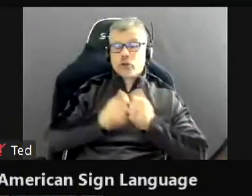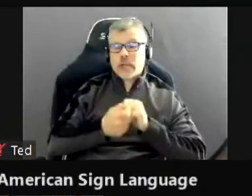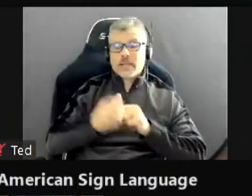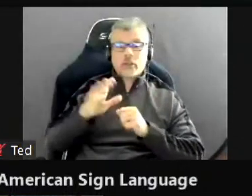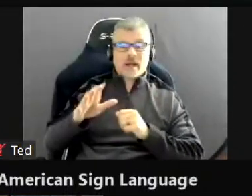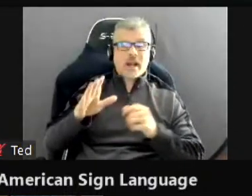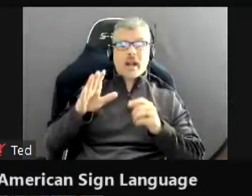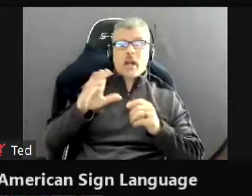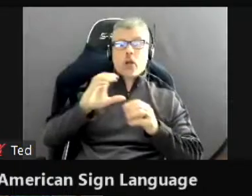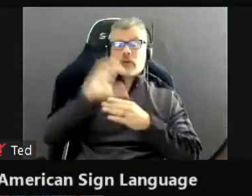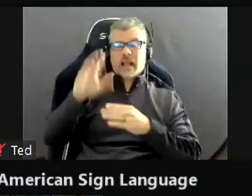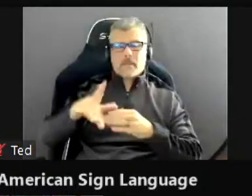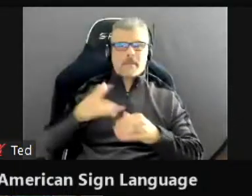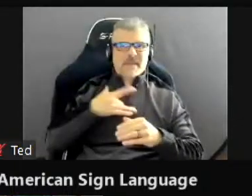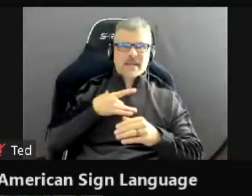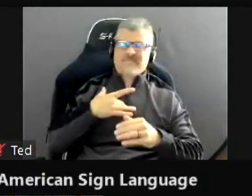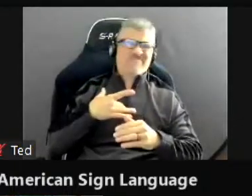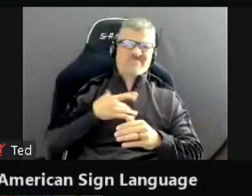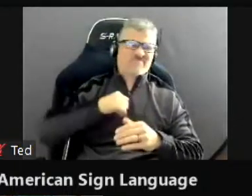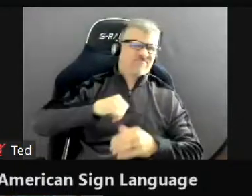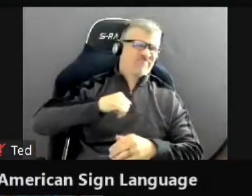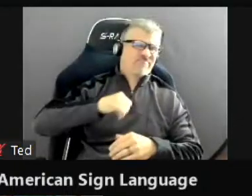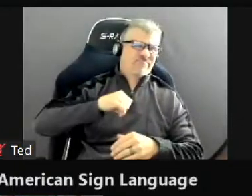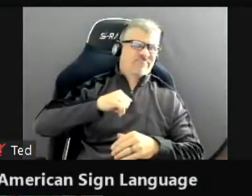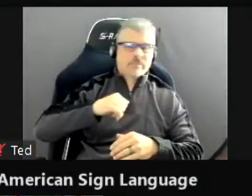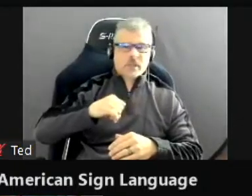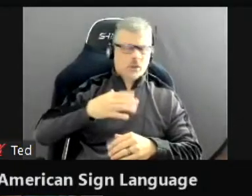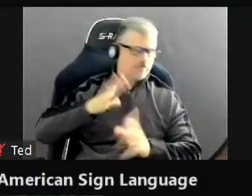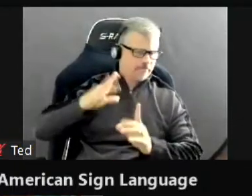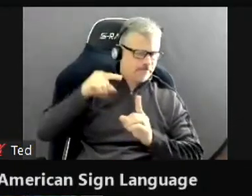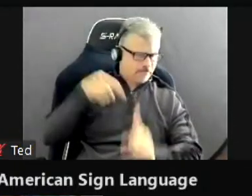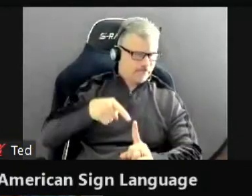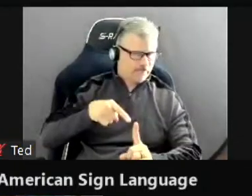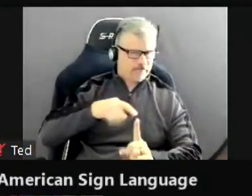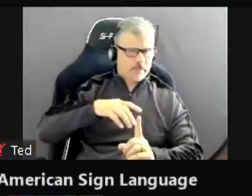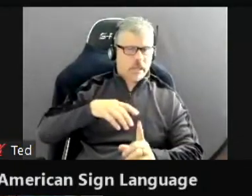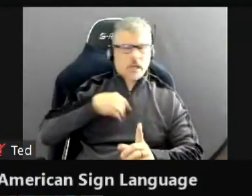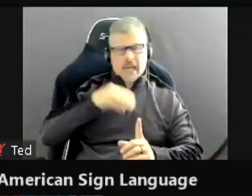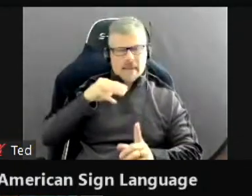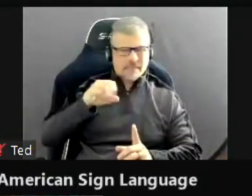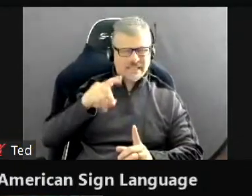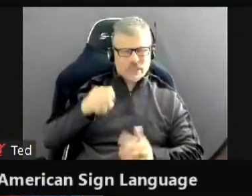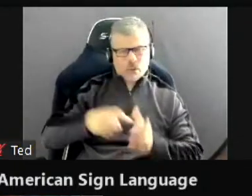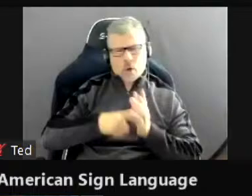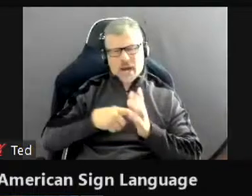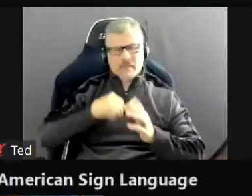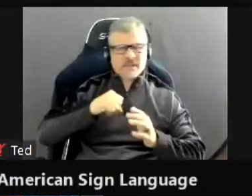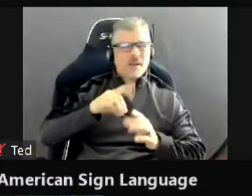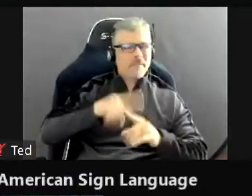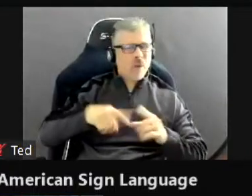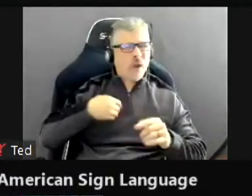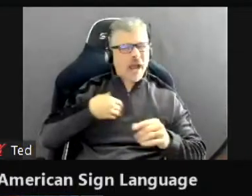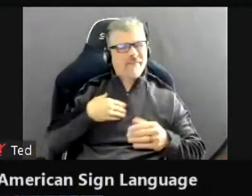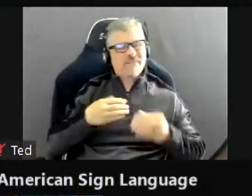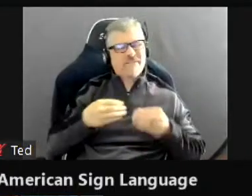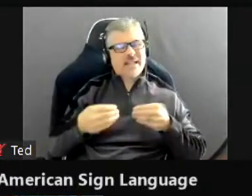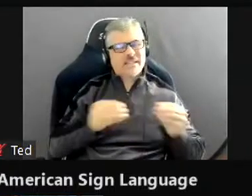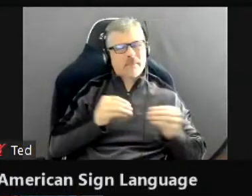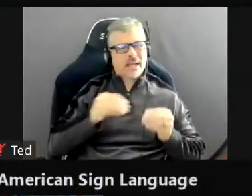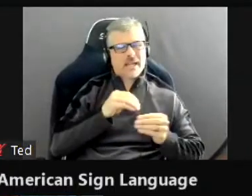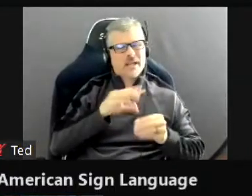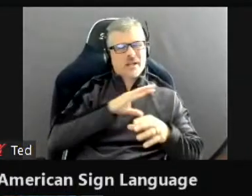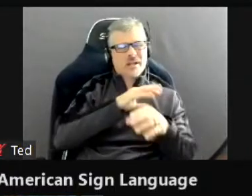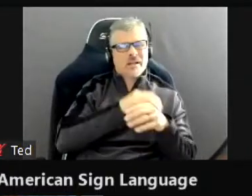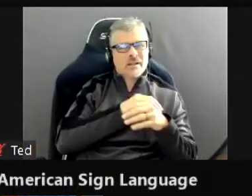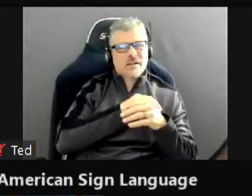the pushback. We have a specific curriculum, we've got MSDE requirements, but there's lots of flexibility in that